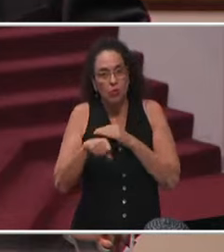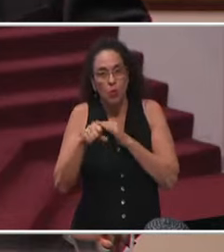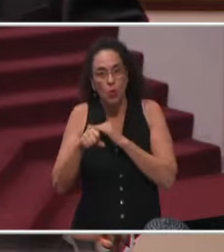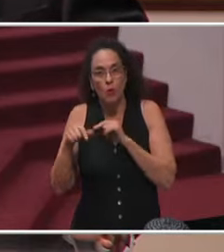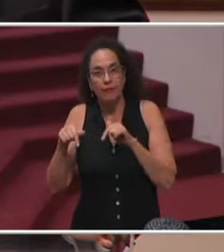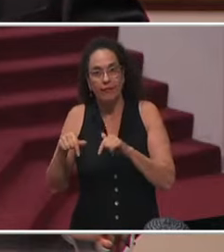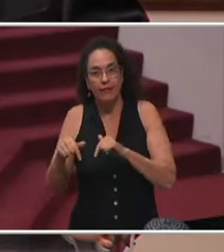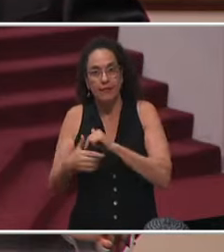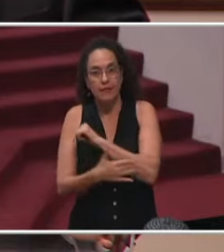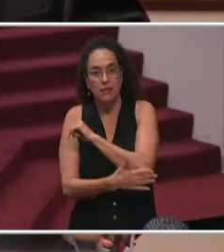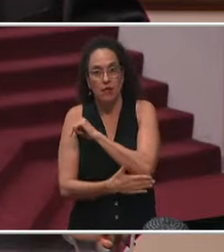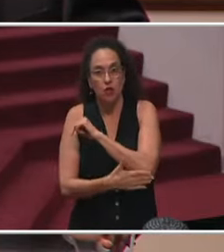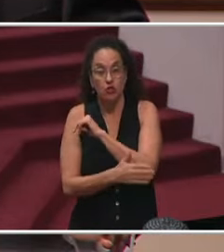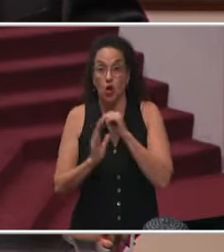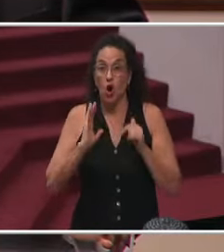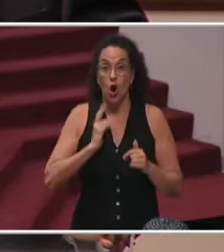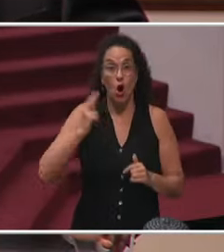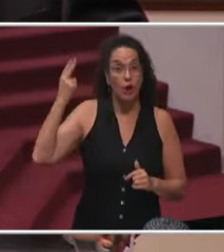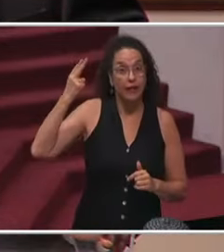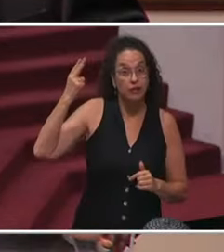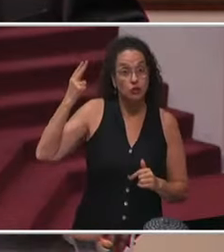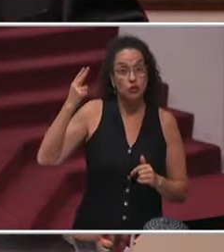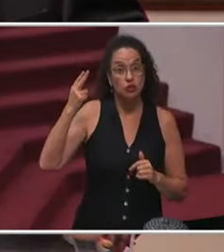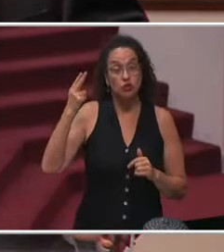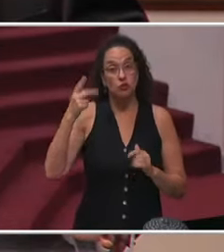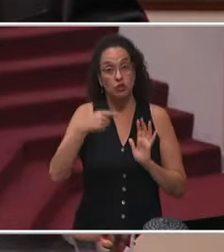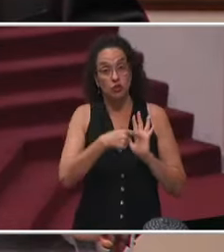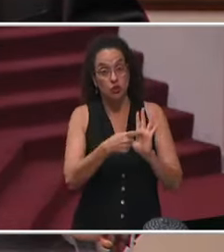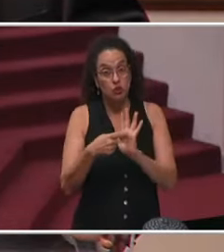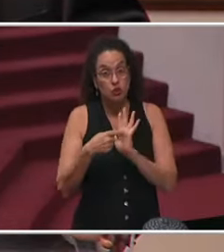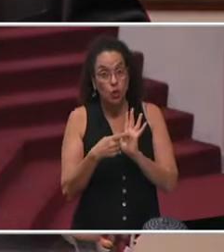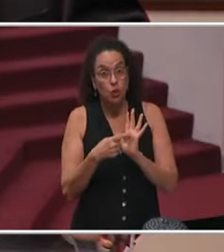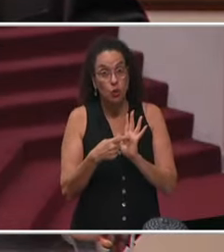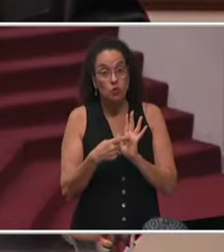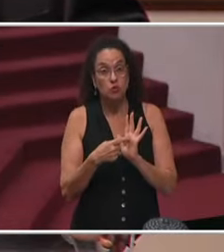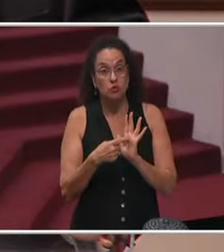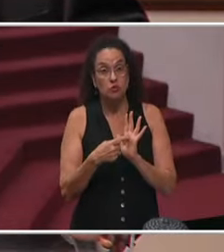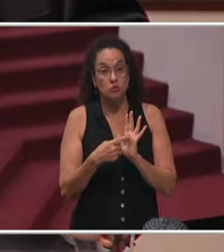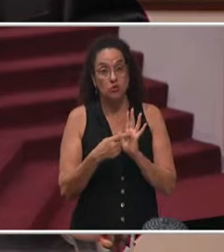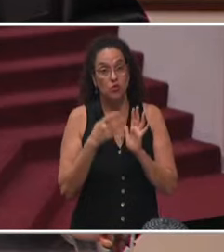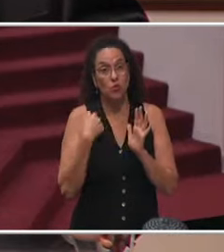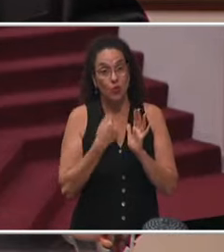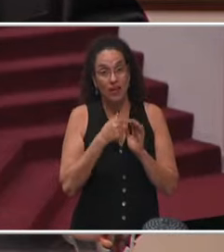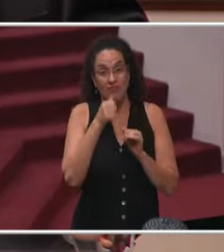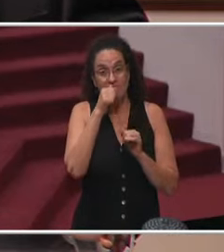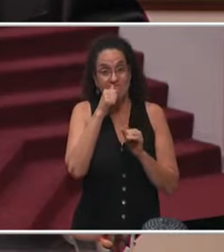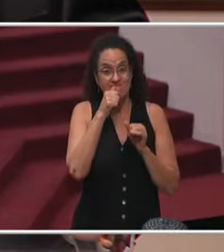And our history shows and shares with us that there have been moments of great suffering.